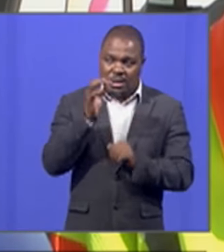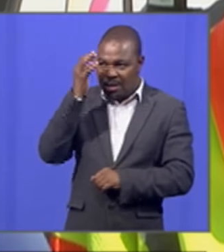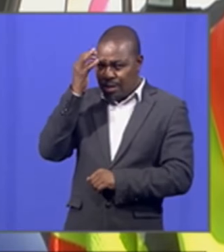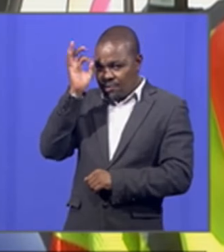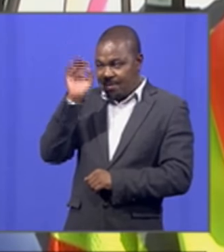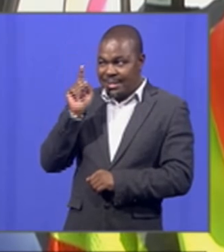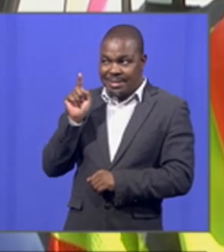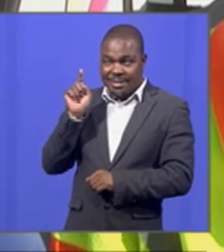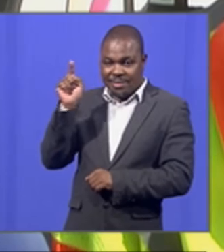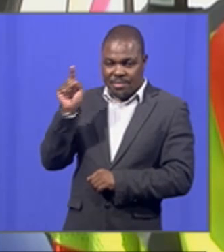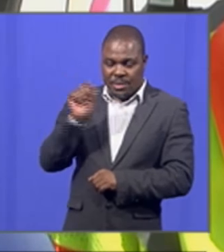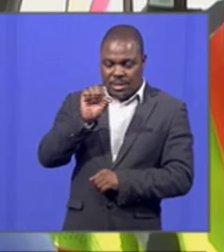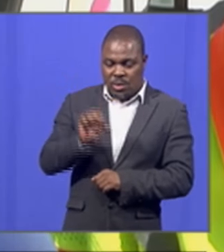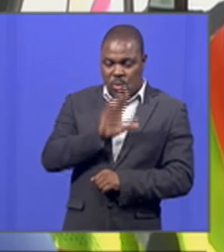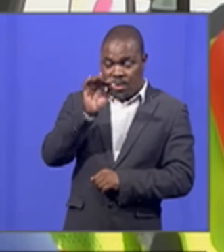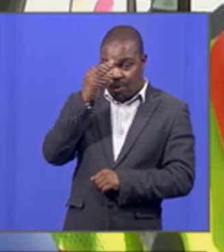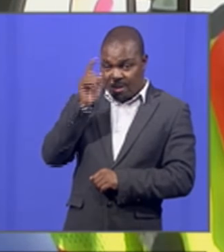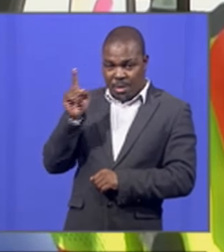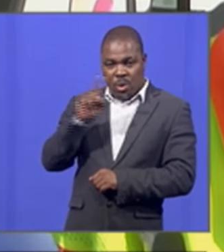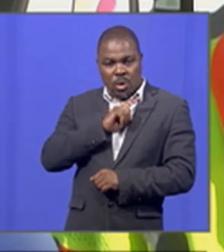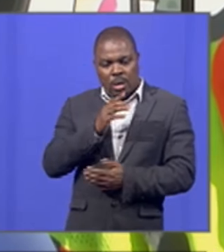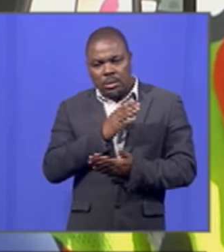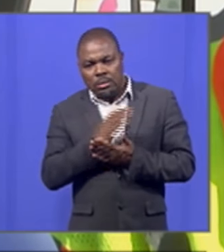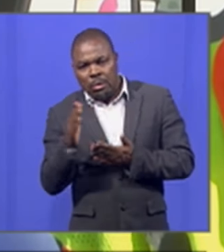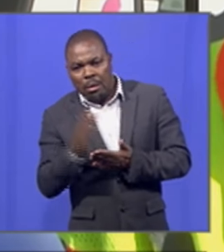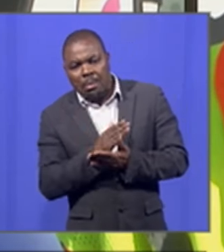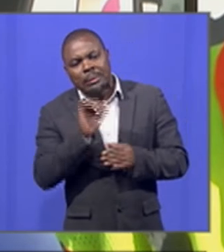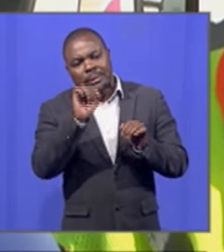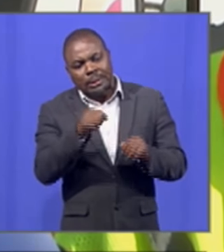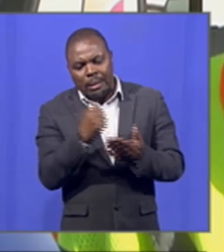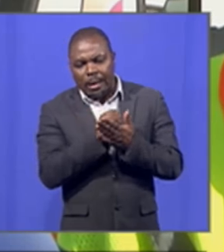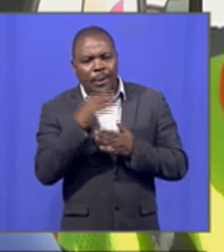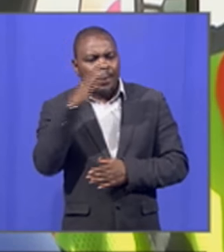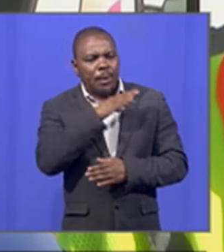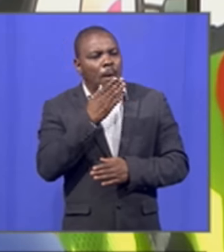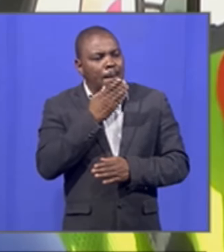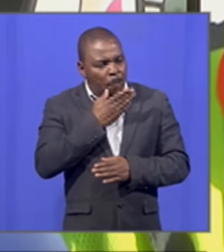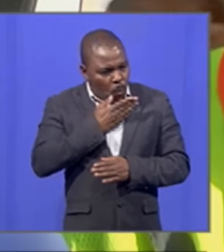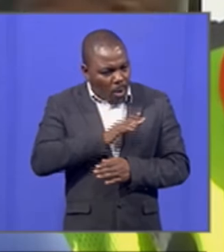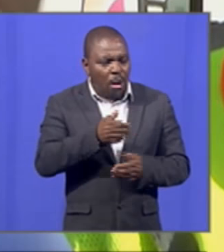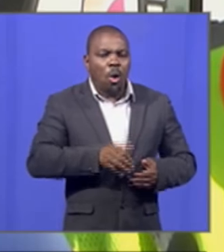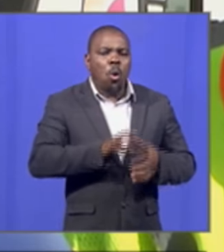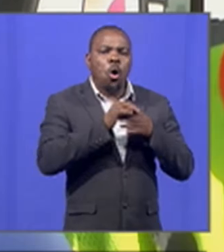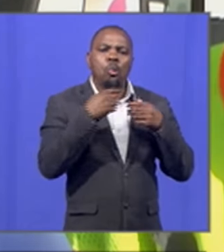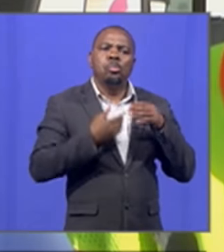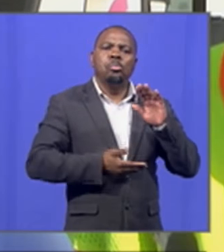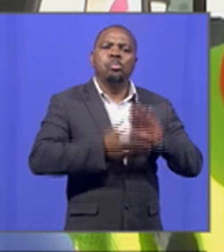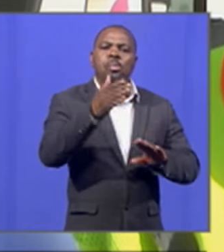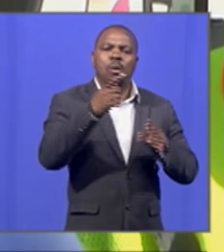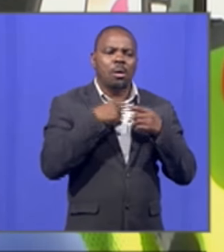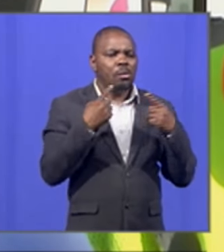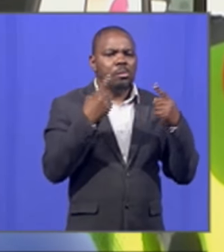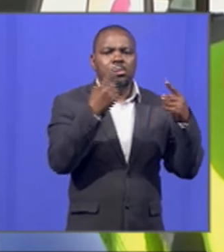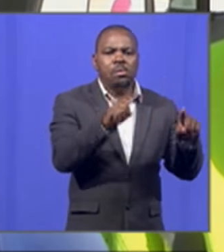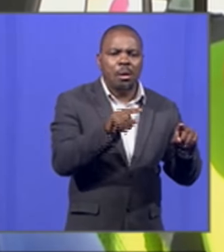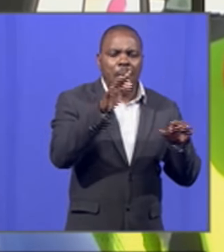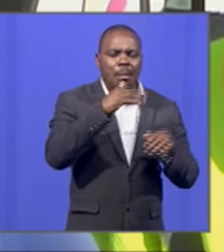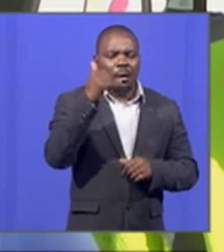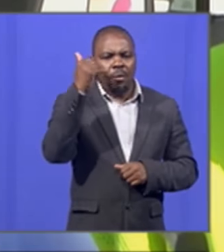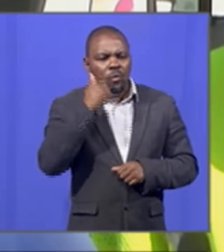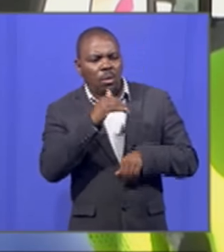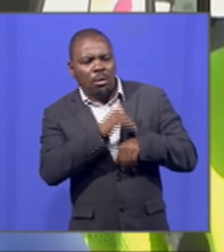kopa government ya mo South Africa because kuna le ba bangwe ba gore a bana dipampiri mara ba batla go ya gae je ka maabane ha ke fitlhile fa ke kry-ile dikholo